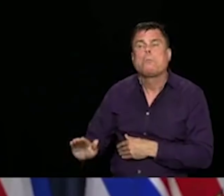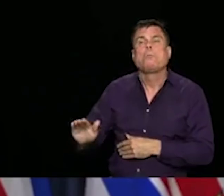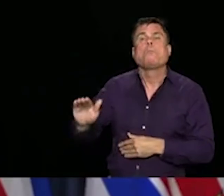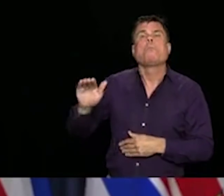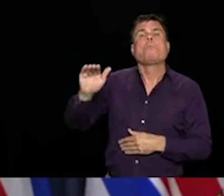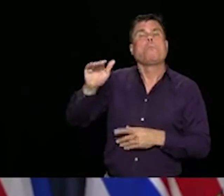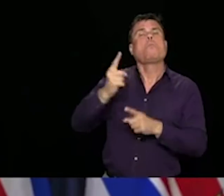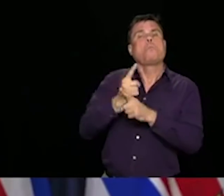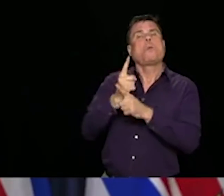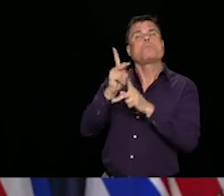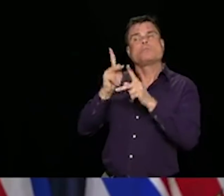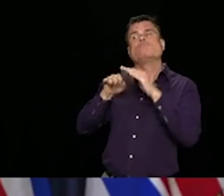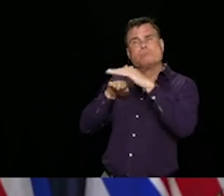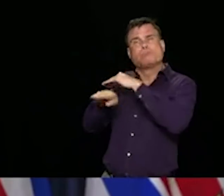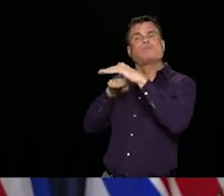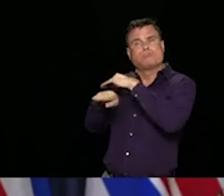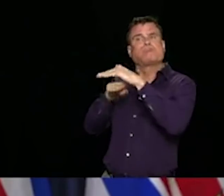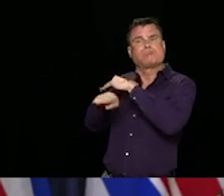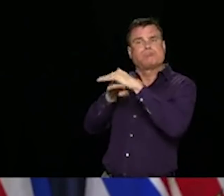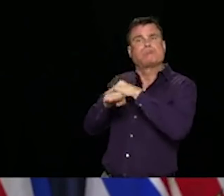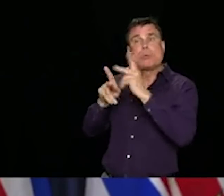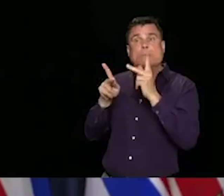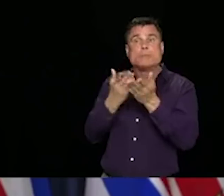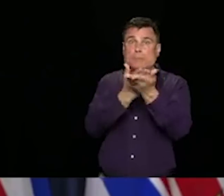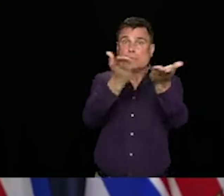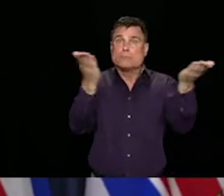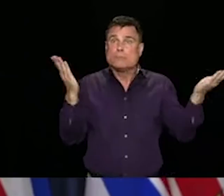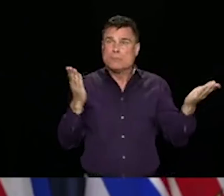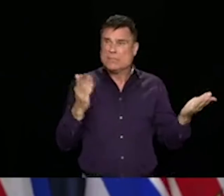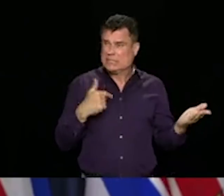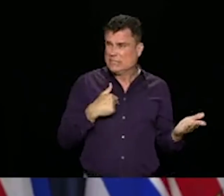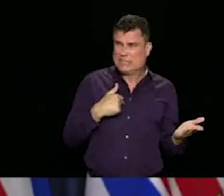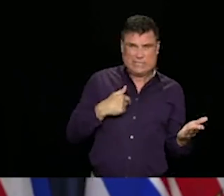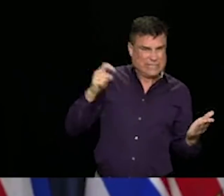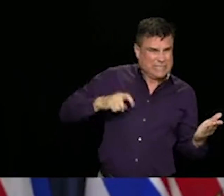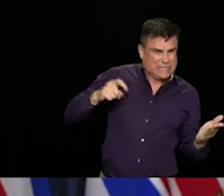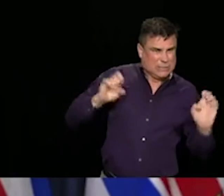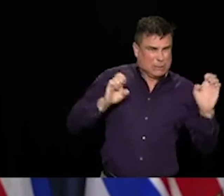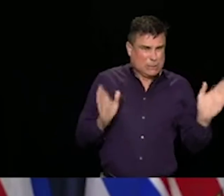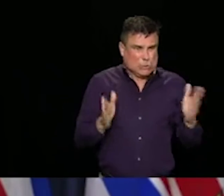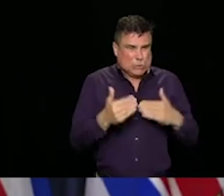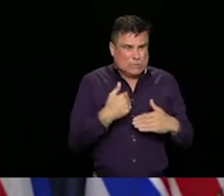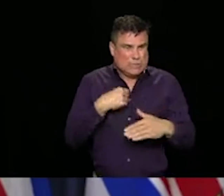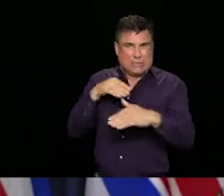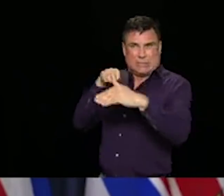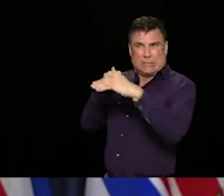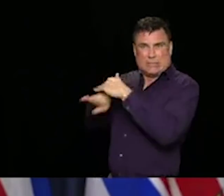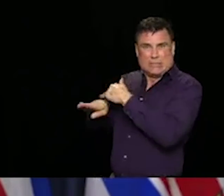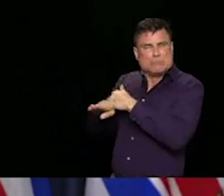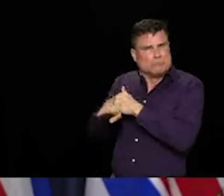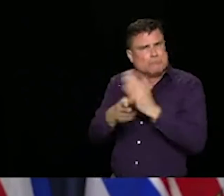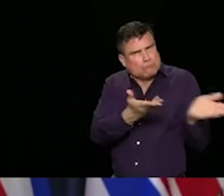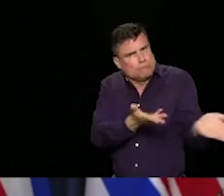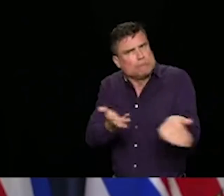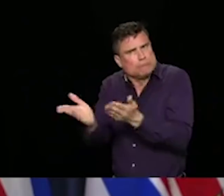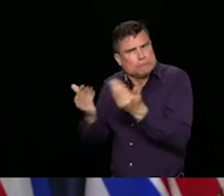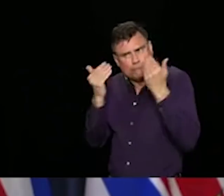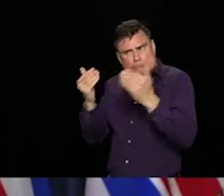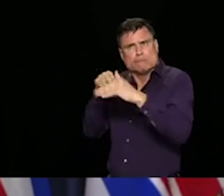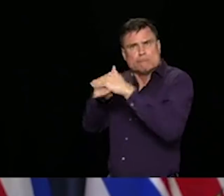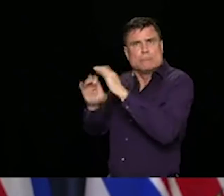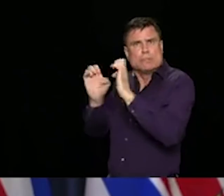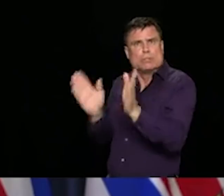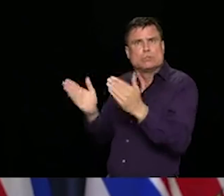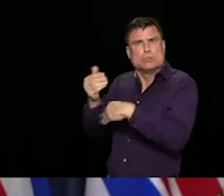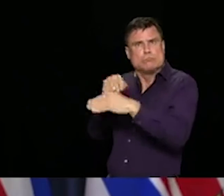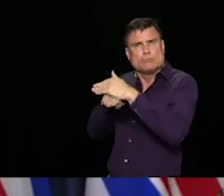as they should, emergency room services when they need help, and we can encourage people who need to be in an emergency room to continue